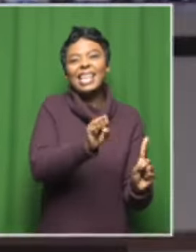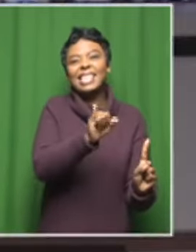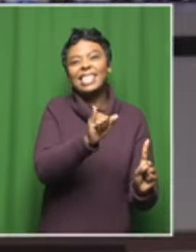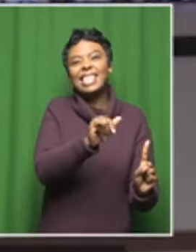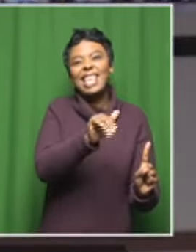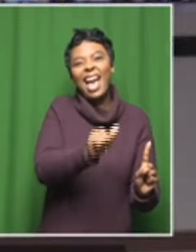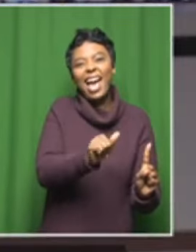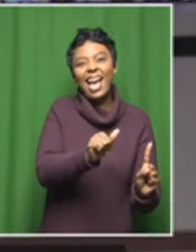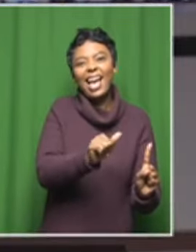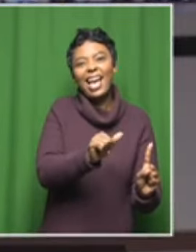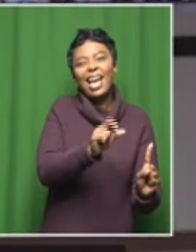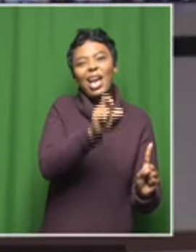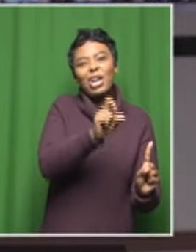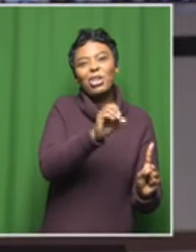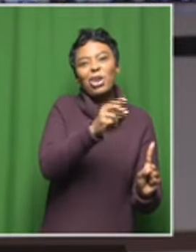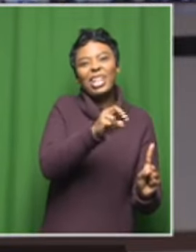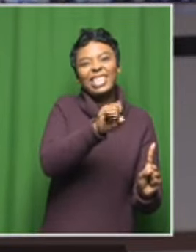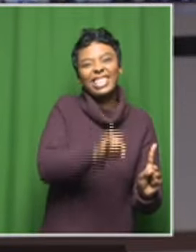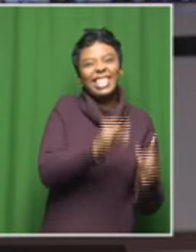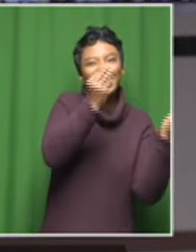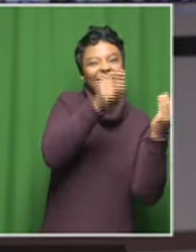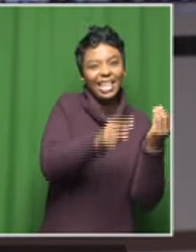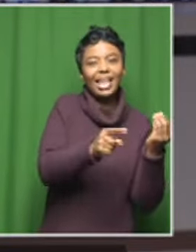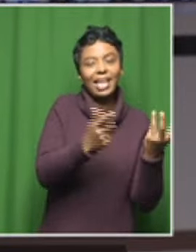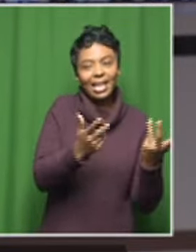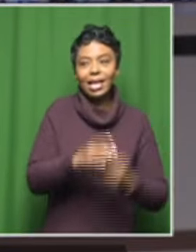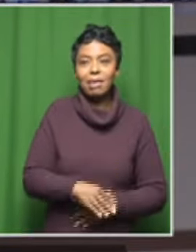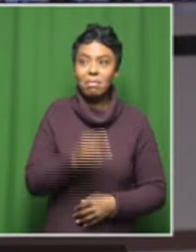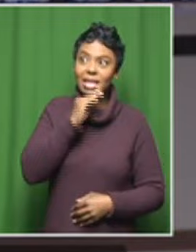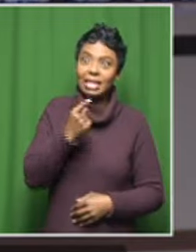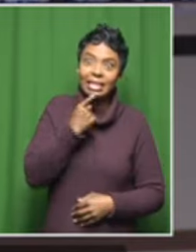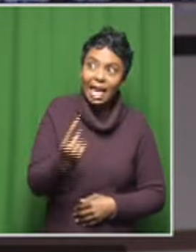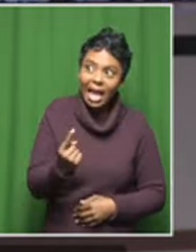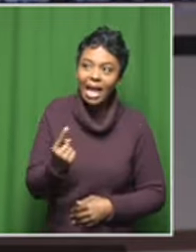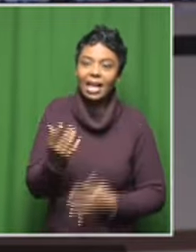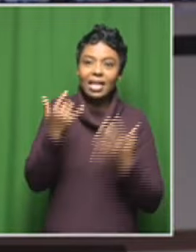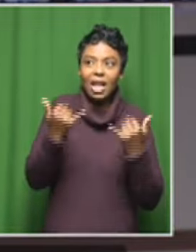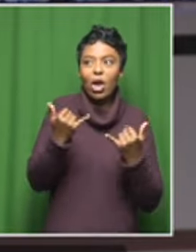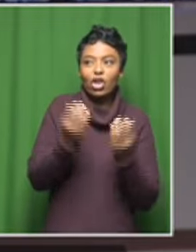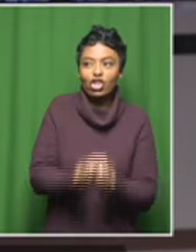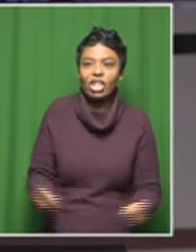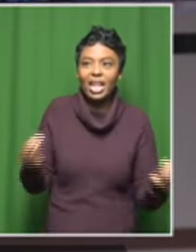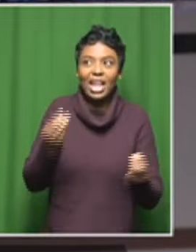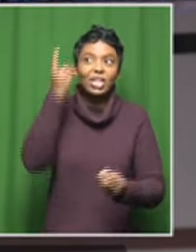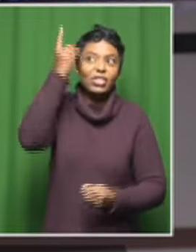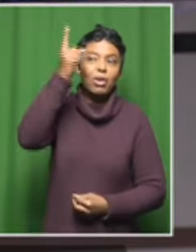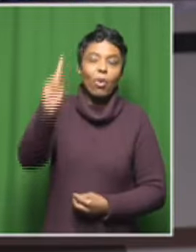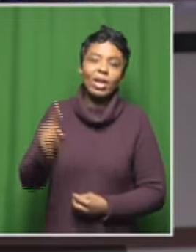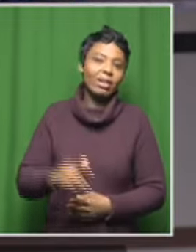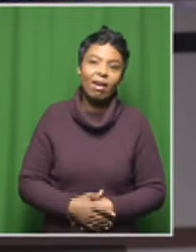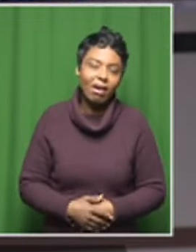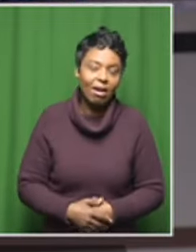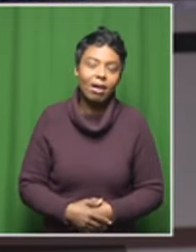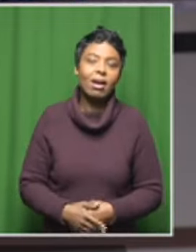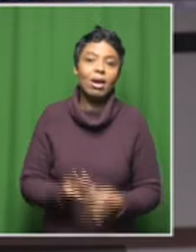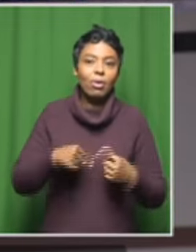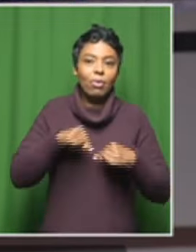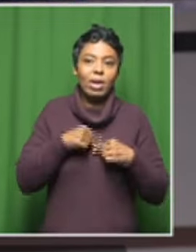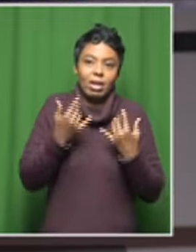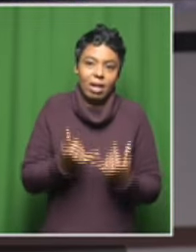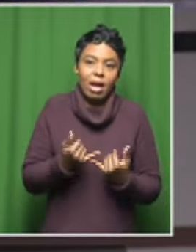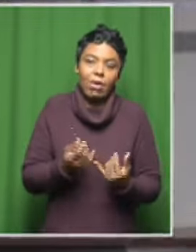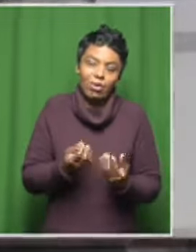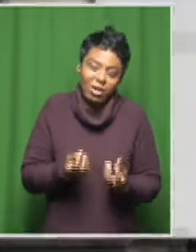beauty of Reach for a Dream is we don't tell children what to dream of. We let them dream their biggest dream, and whatever it is, we make it